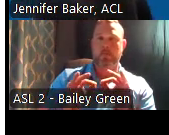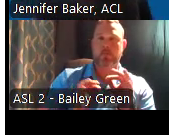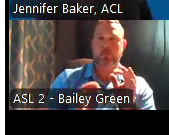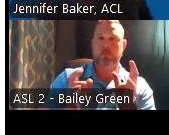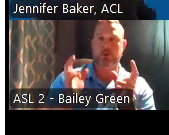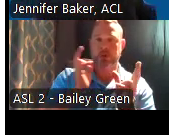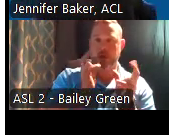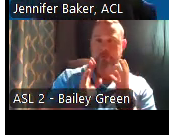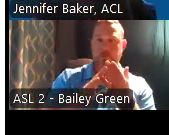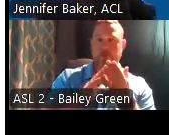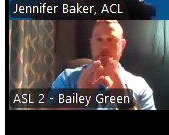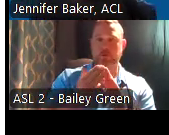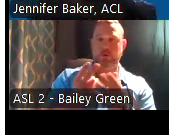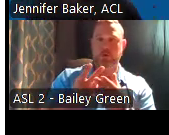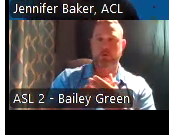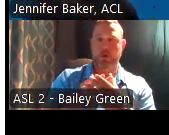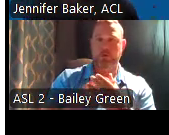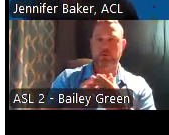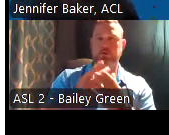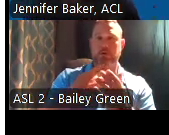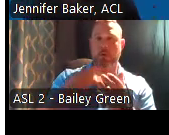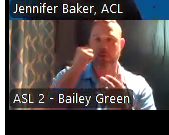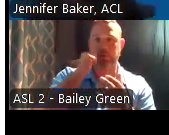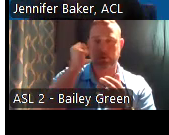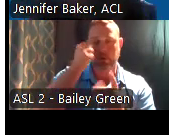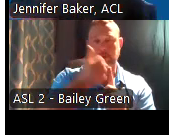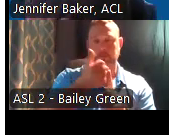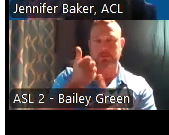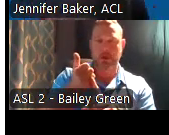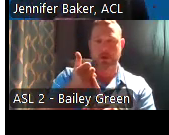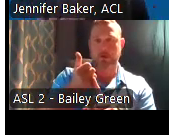from community partners and from older adults themselves. I noted